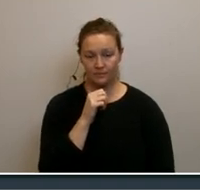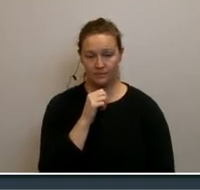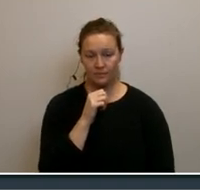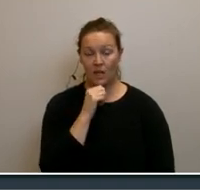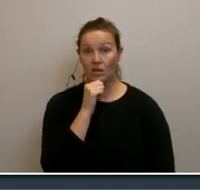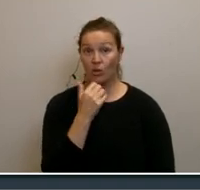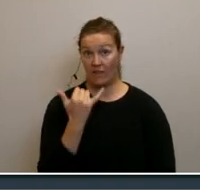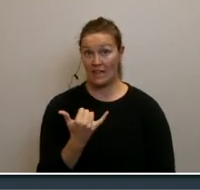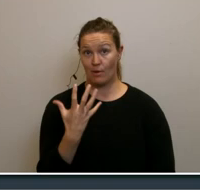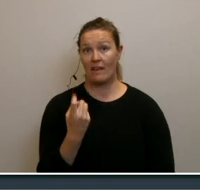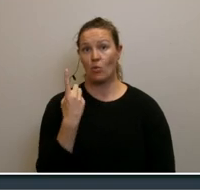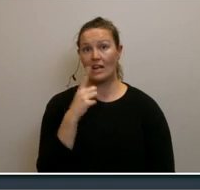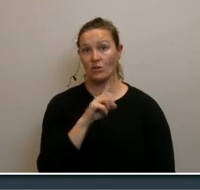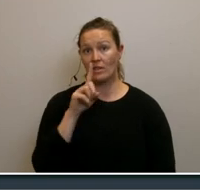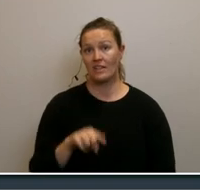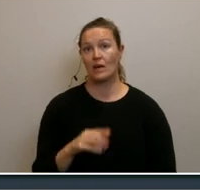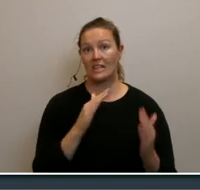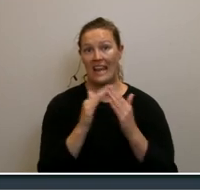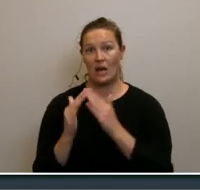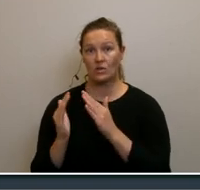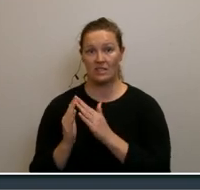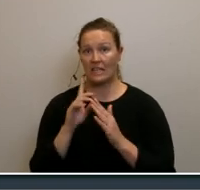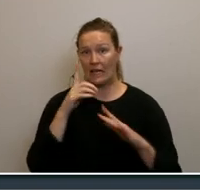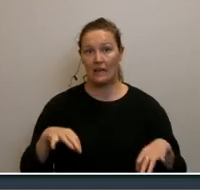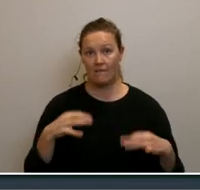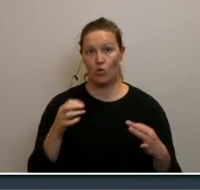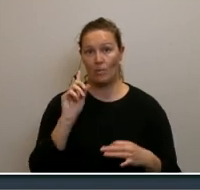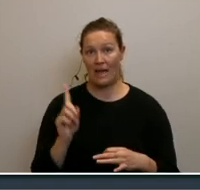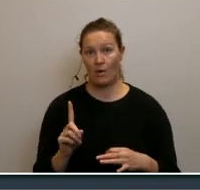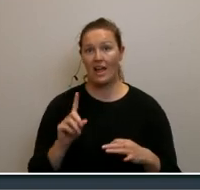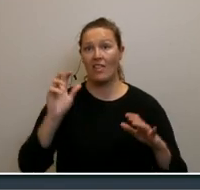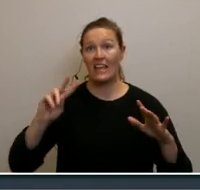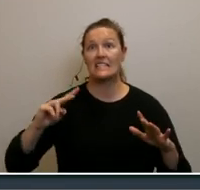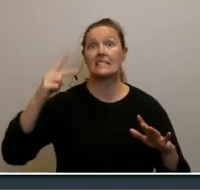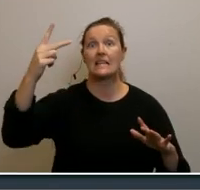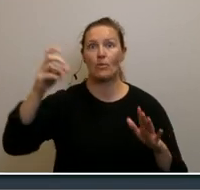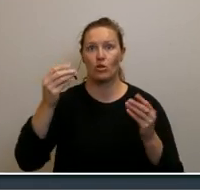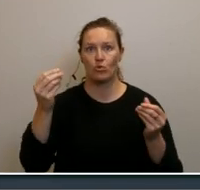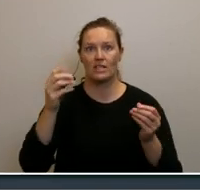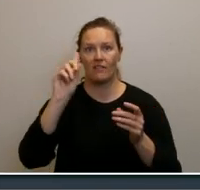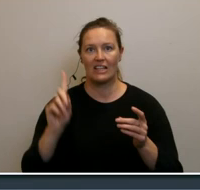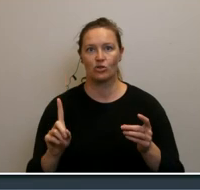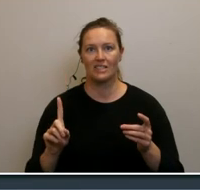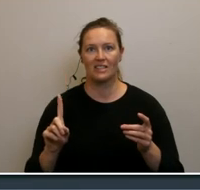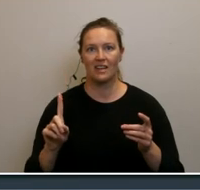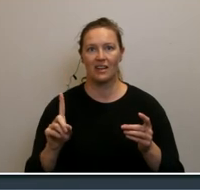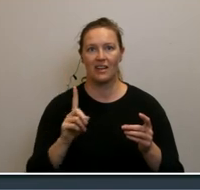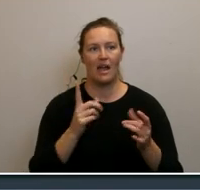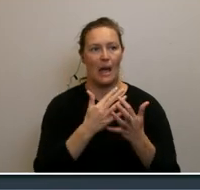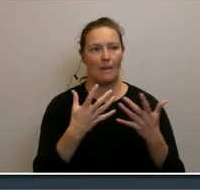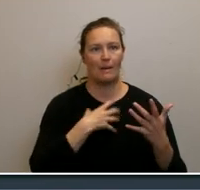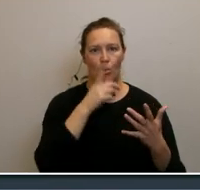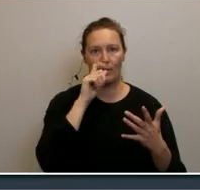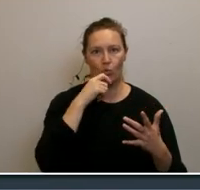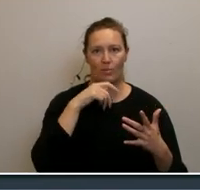$100,000 homes being in power poverty, and then we double the price of electricity over 30 years. And what do you think the levels of power poverty are